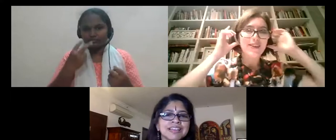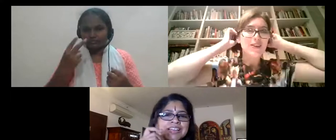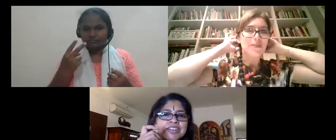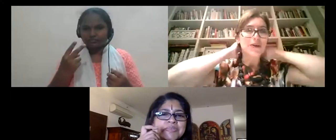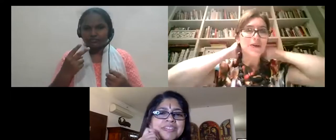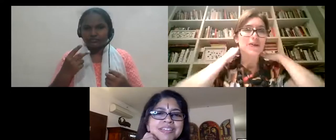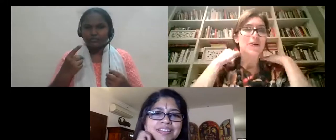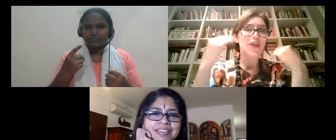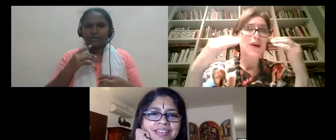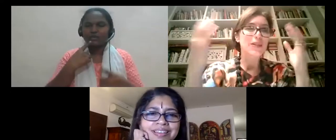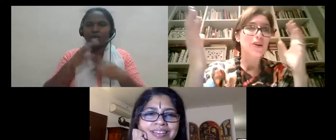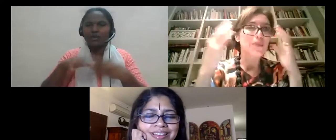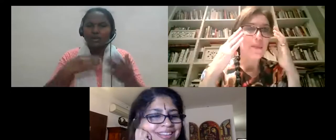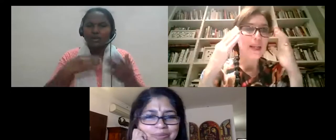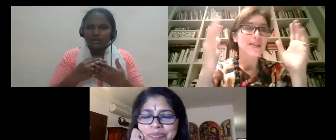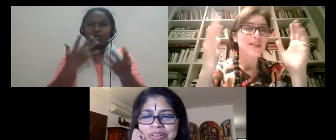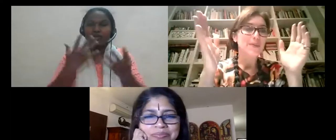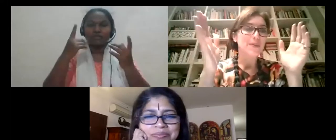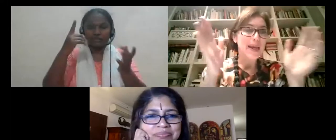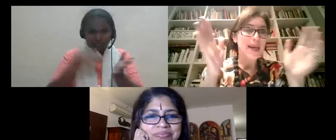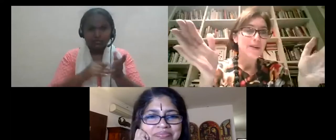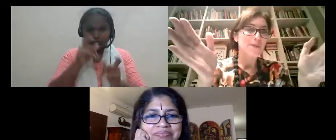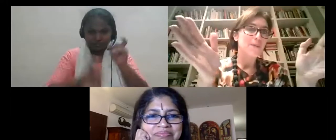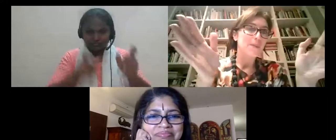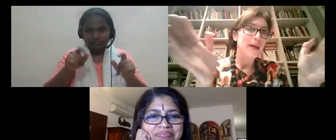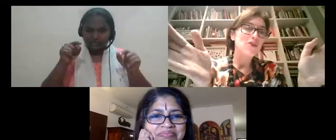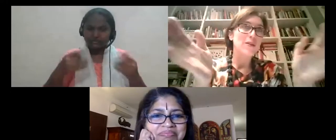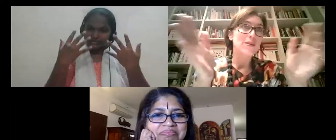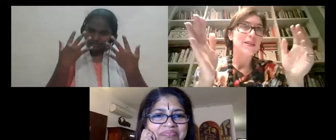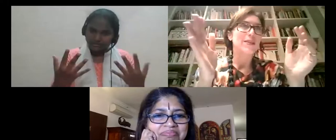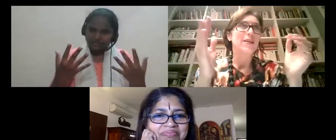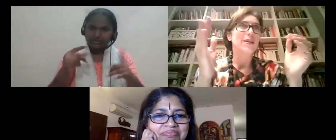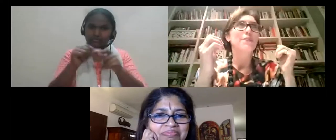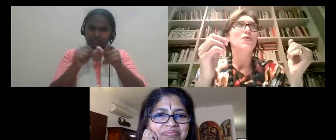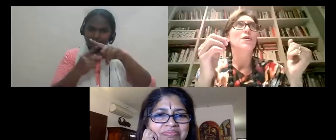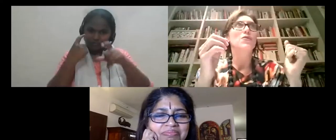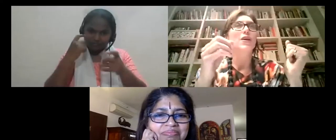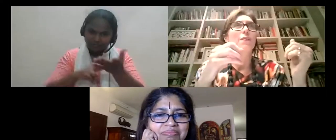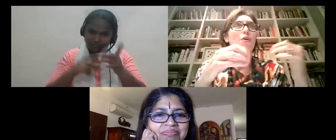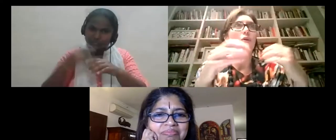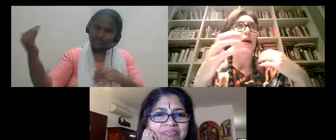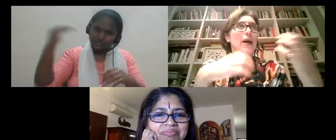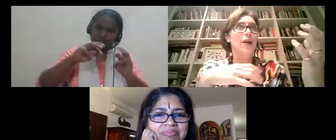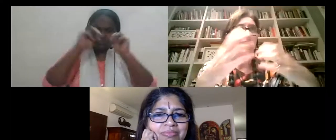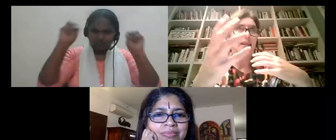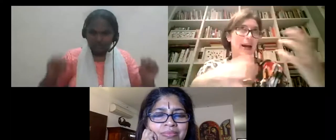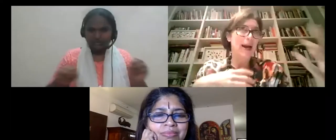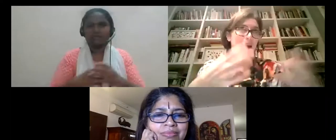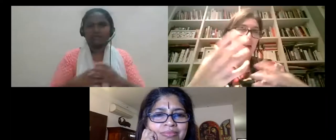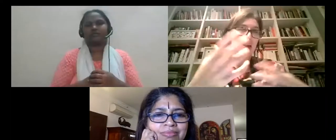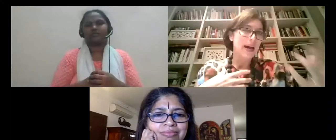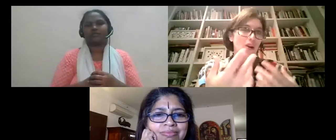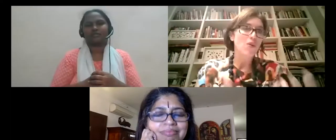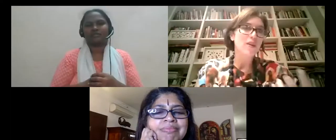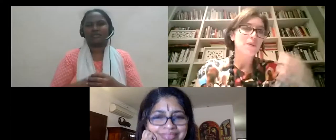it's not about, you know, thousands of people, it's 10 patients that come to the museum or are